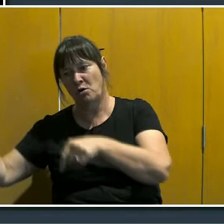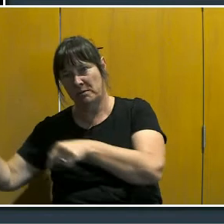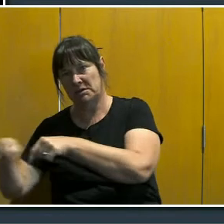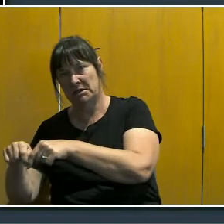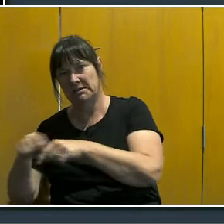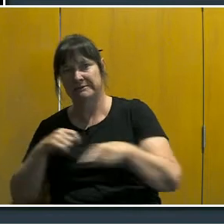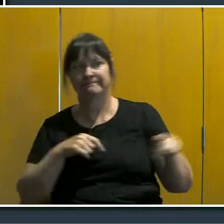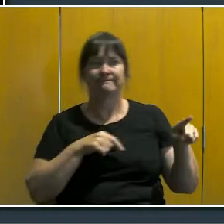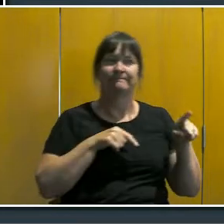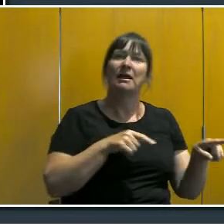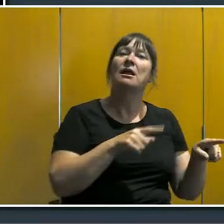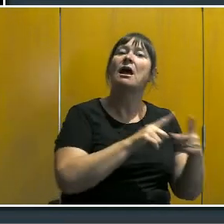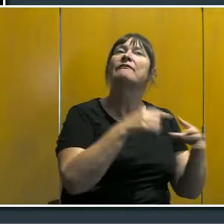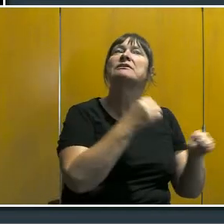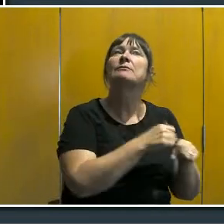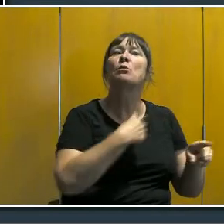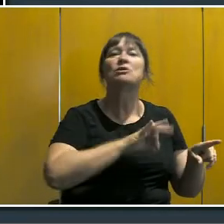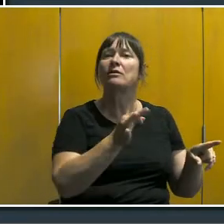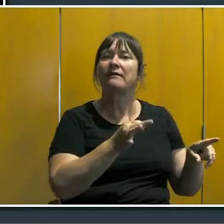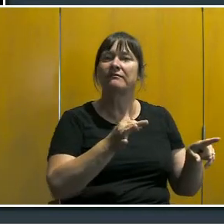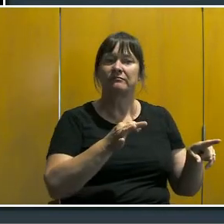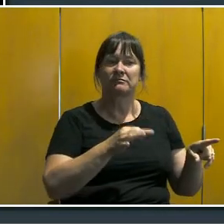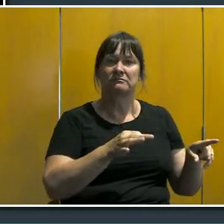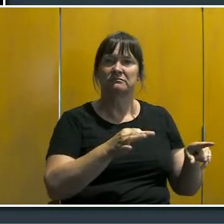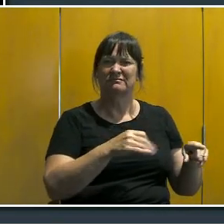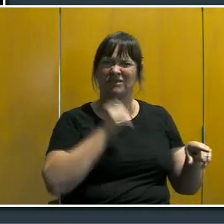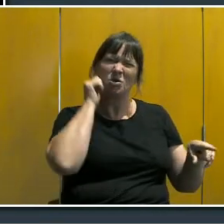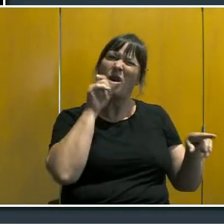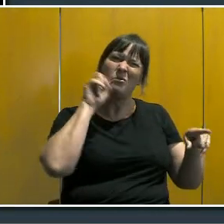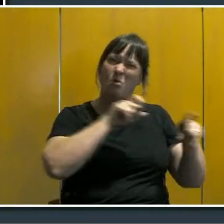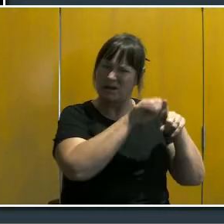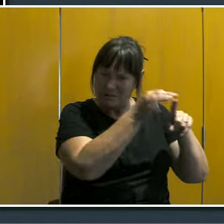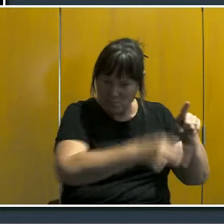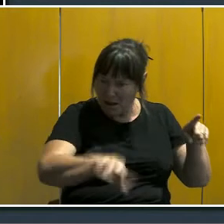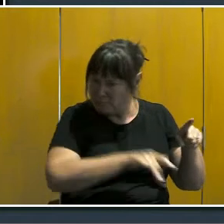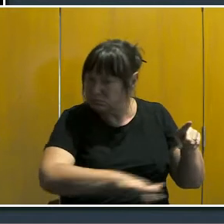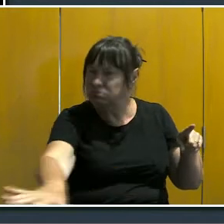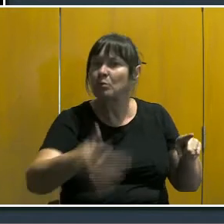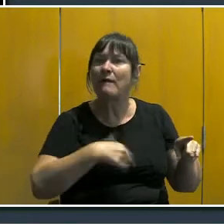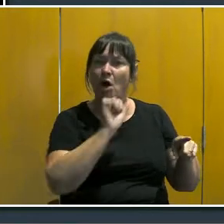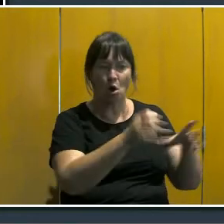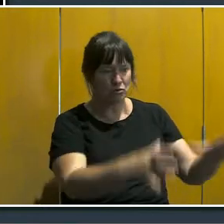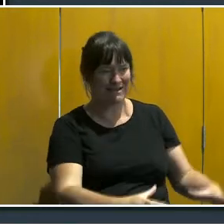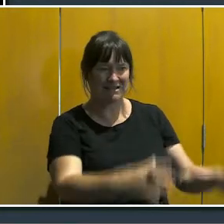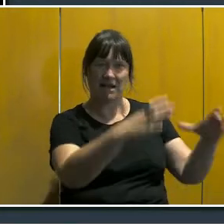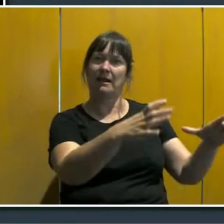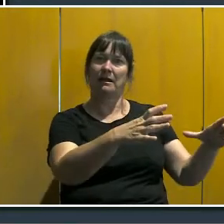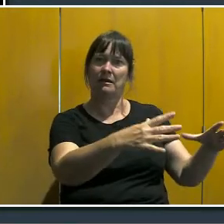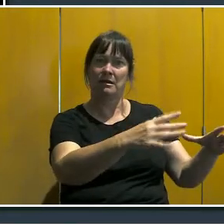septic tank being pumped out last week when we discovered that we actually had to,